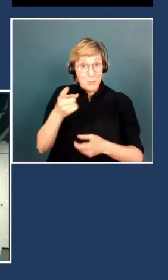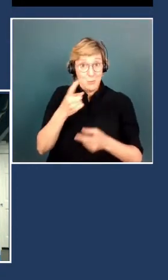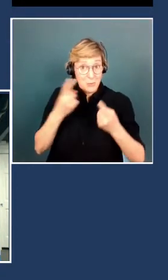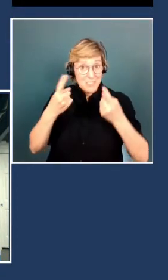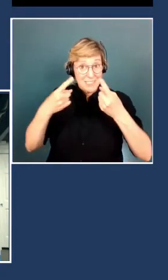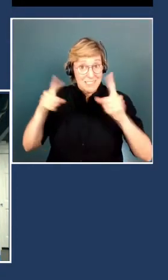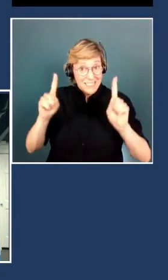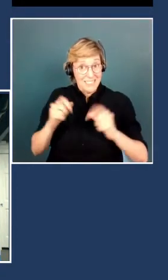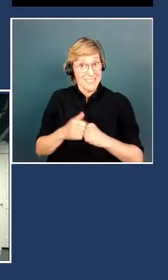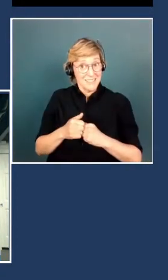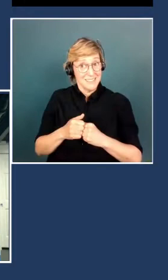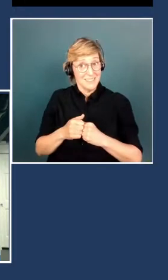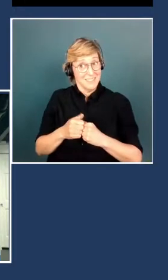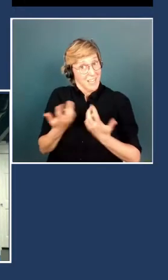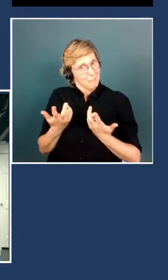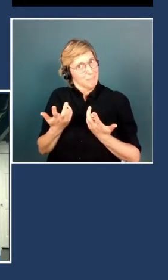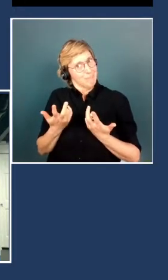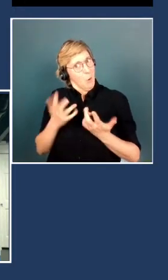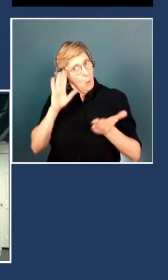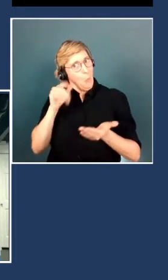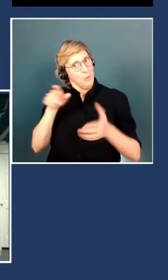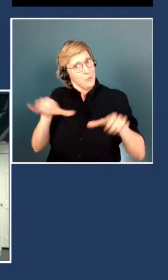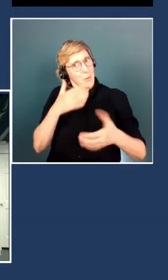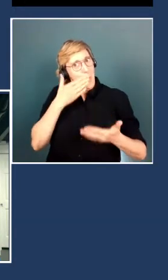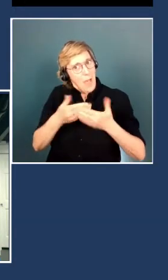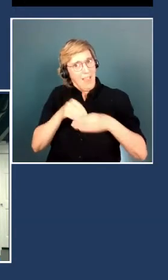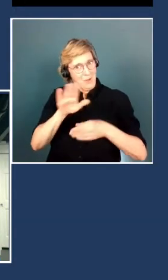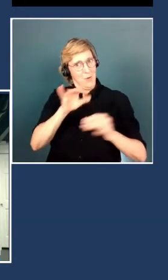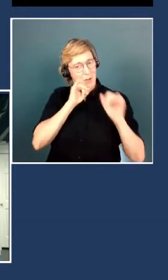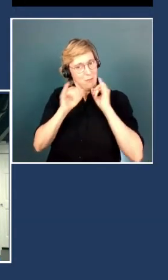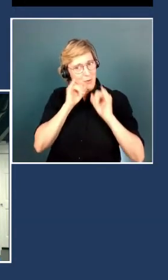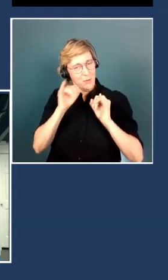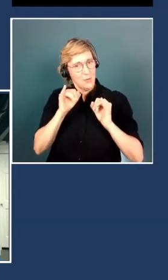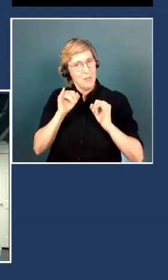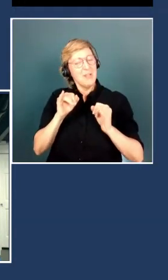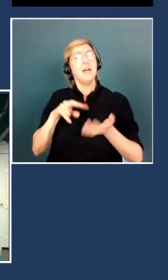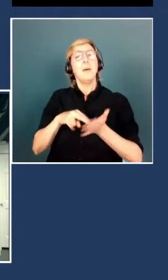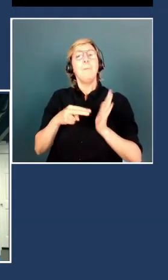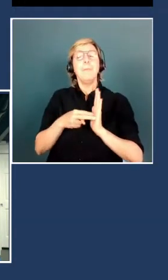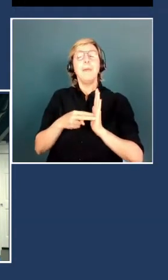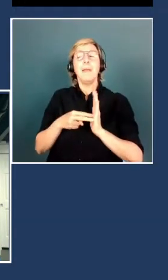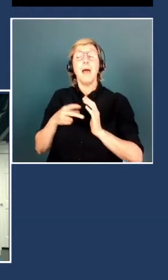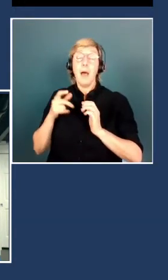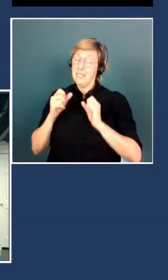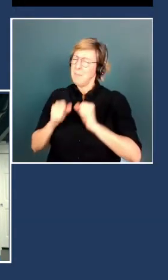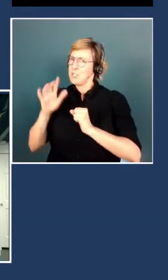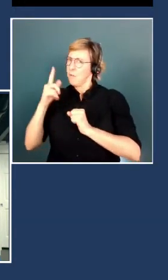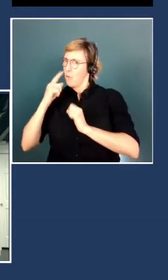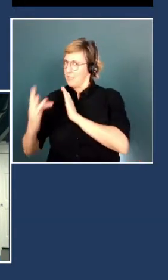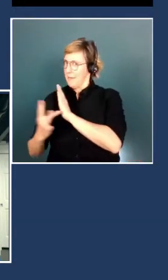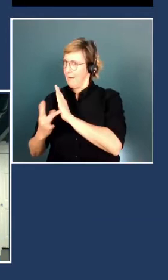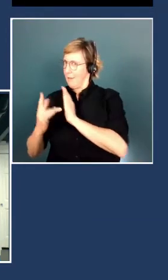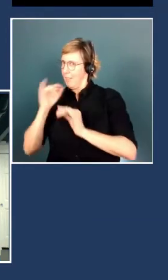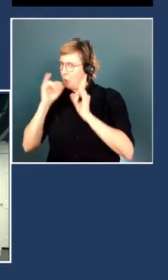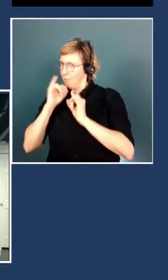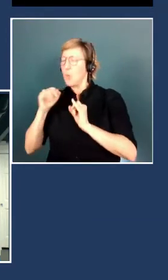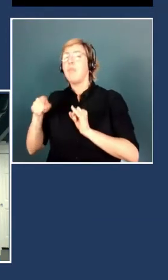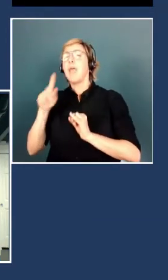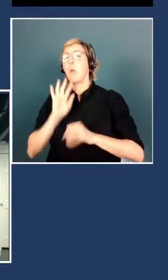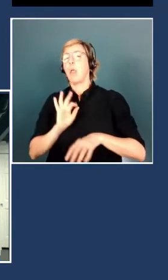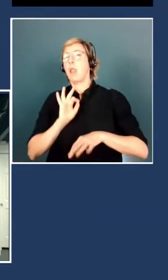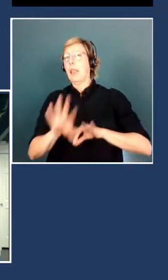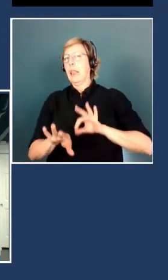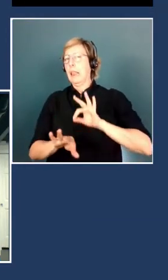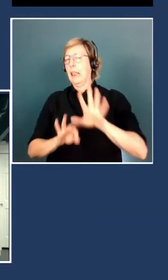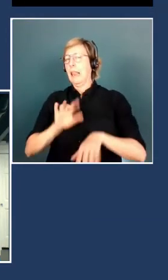interview. And so, especially on the technical side, you'll get hints or tips along the way, trying to get you through